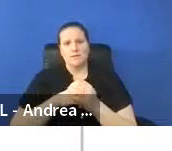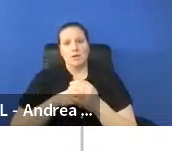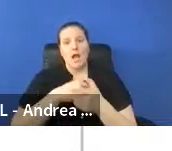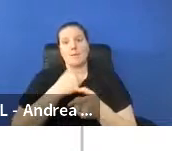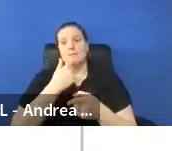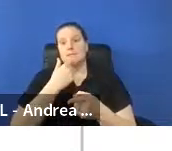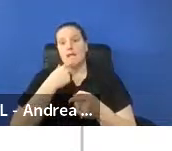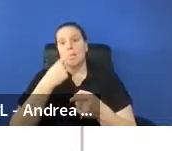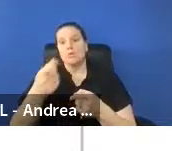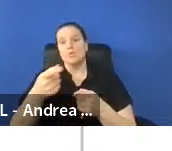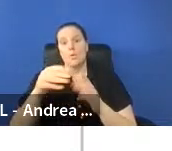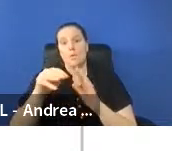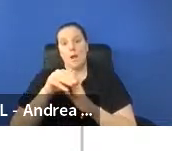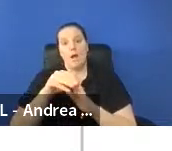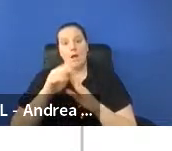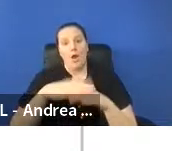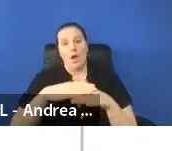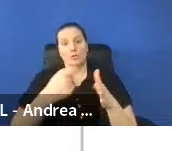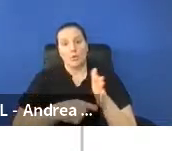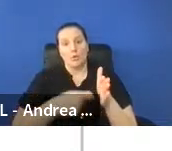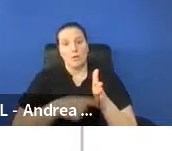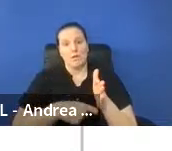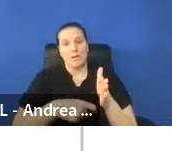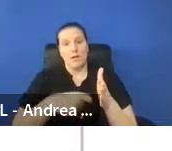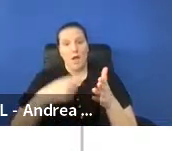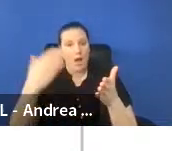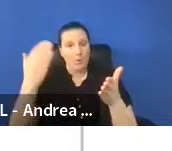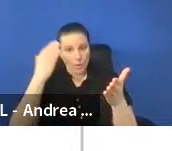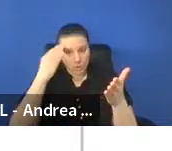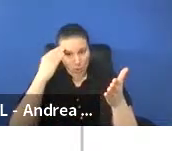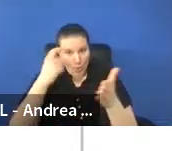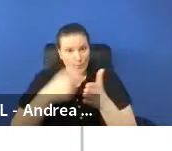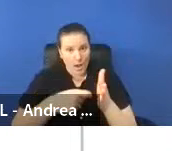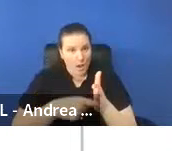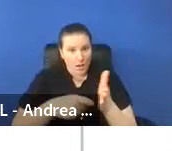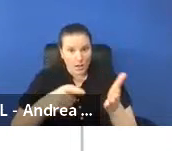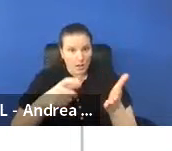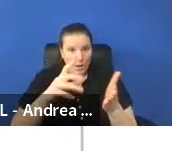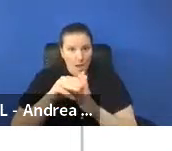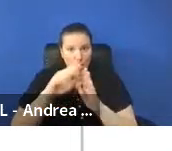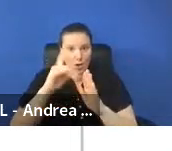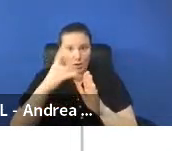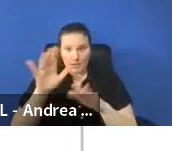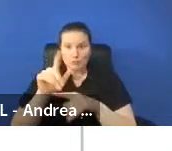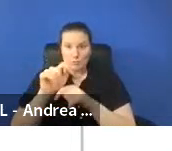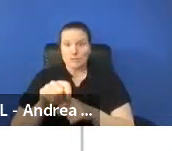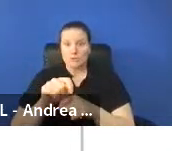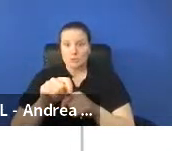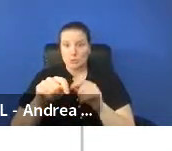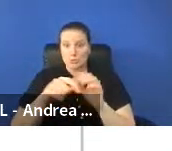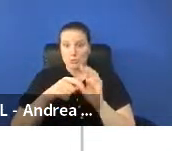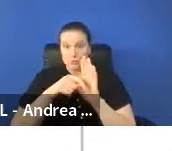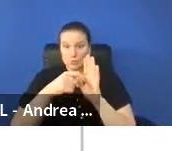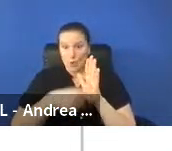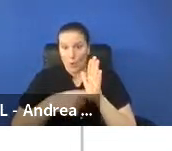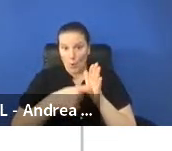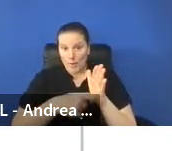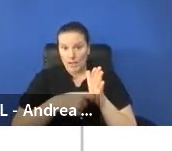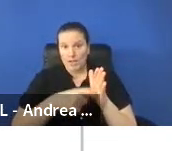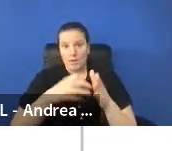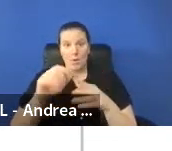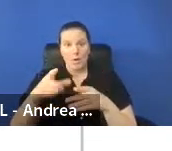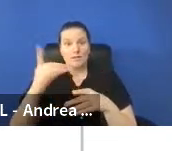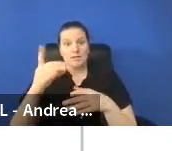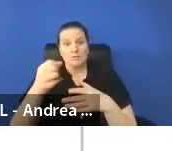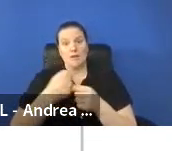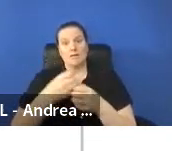doing modeling on tolling. I want to know what that modeling looks like, and if it's the traditional tolling modeling, or if you've actually